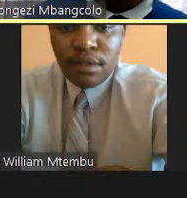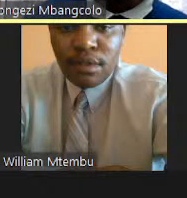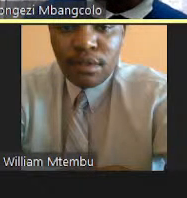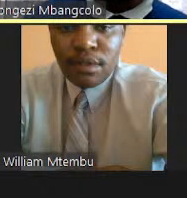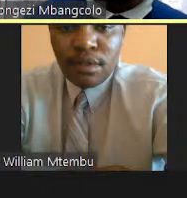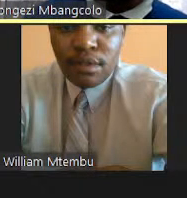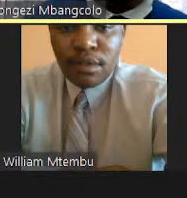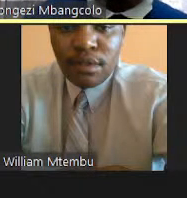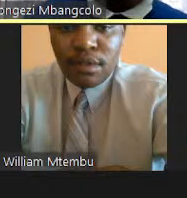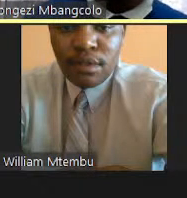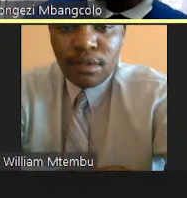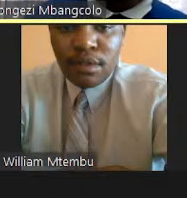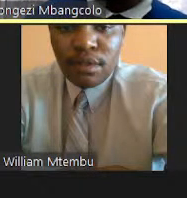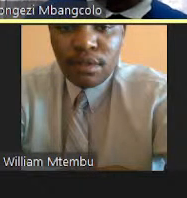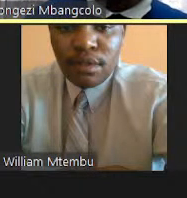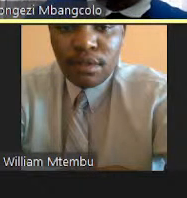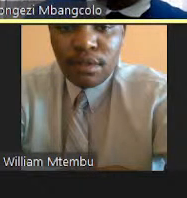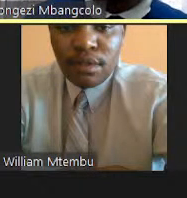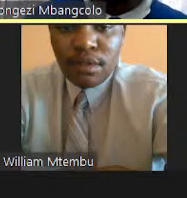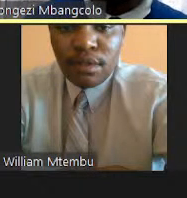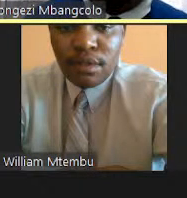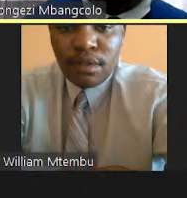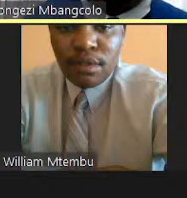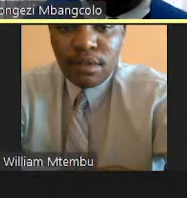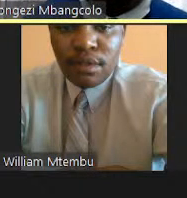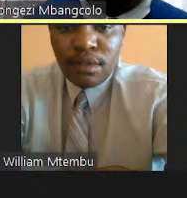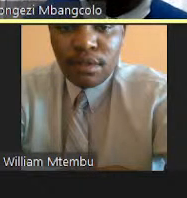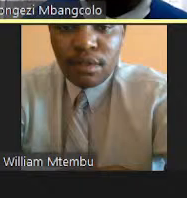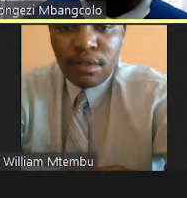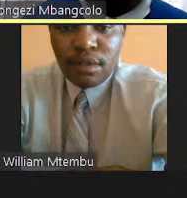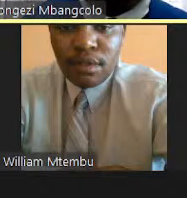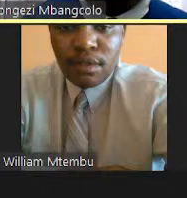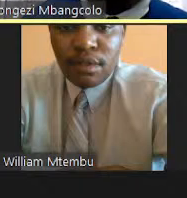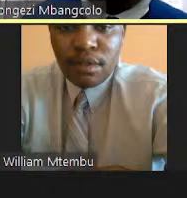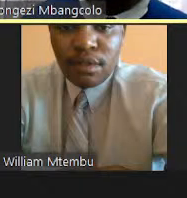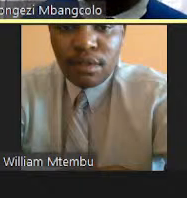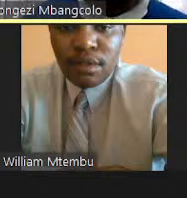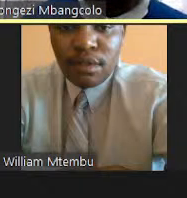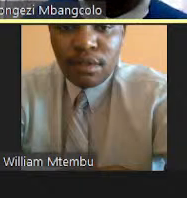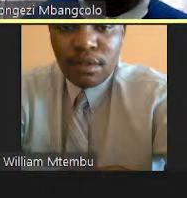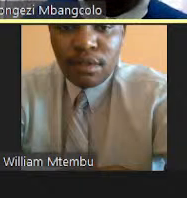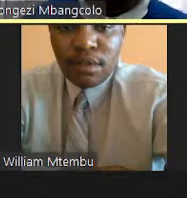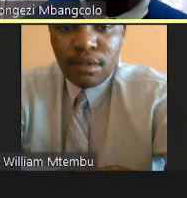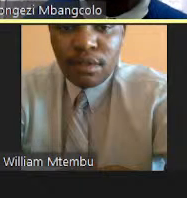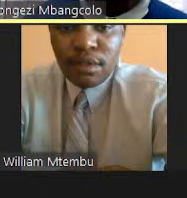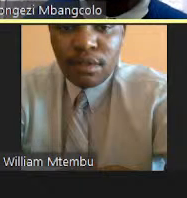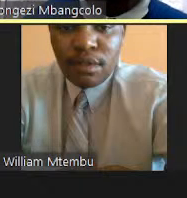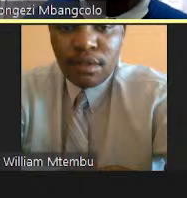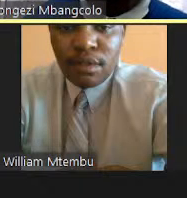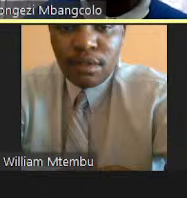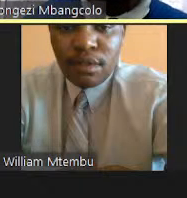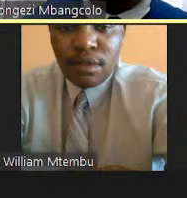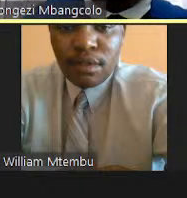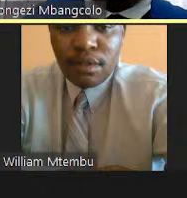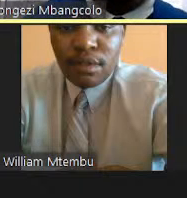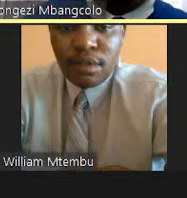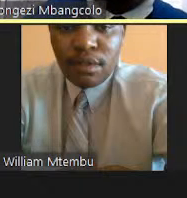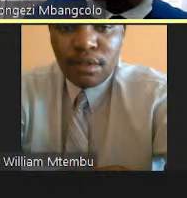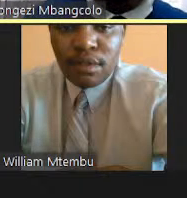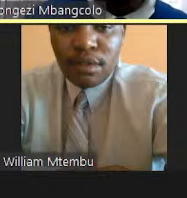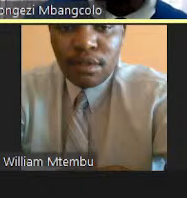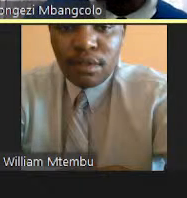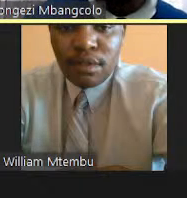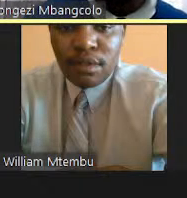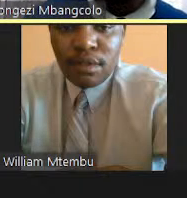the farmers need, are we building an entrepreneurial culture, or we are